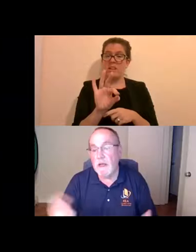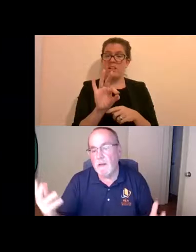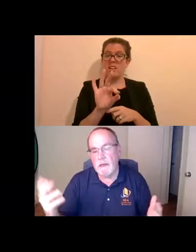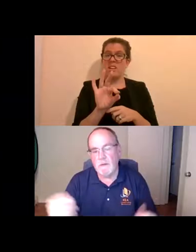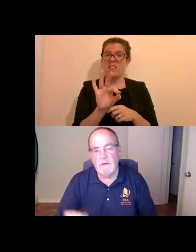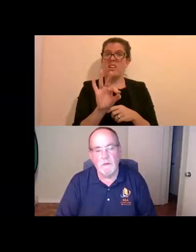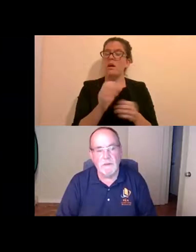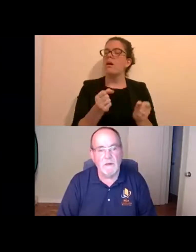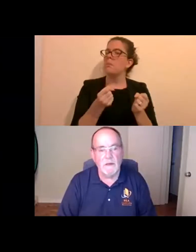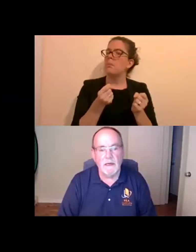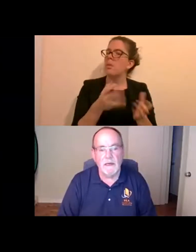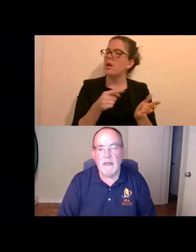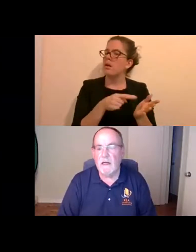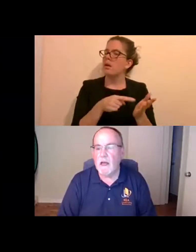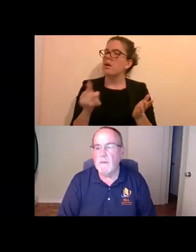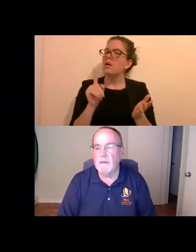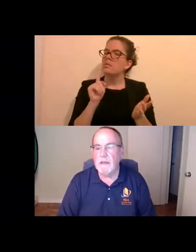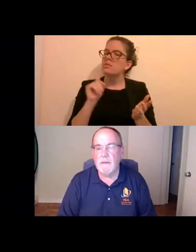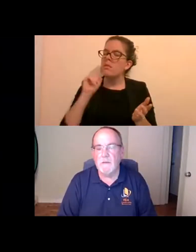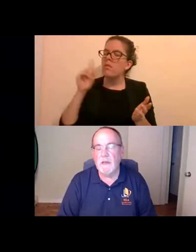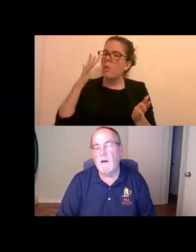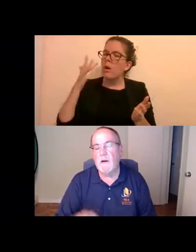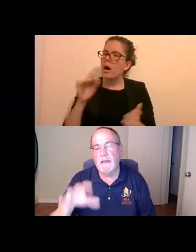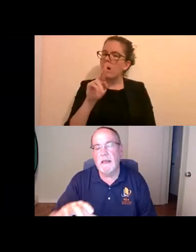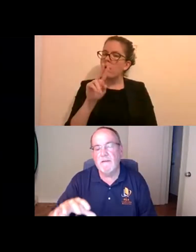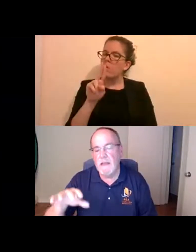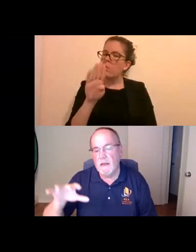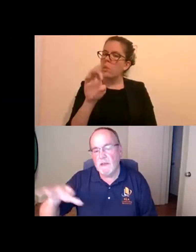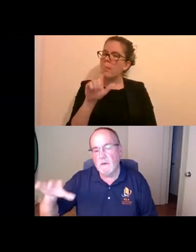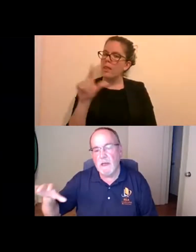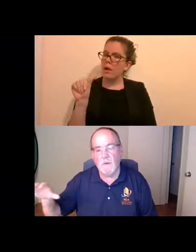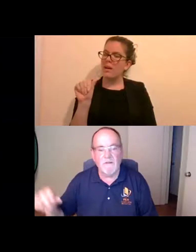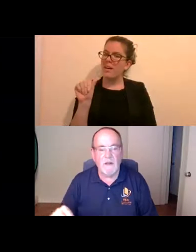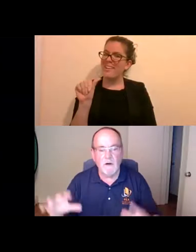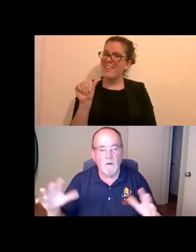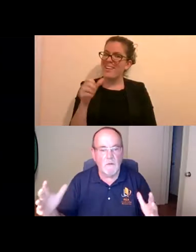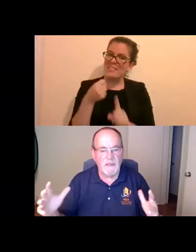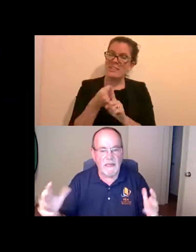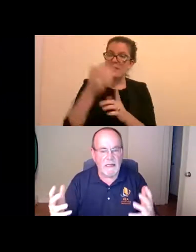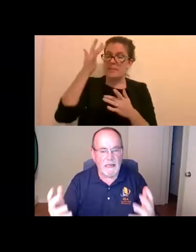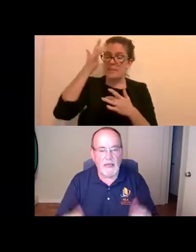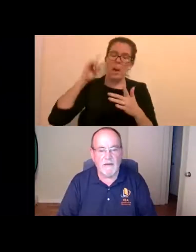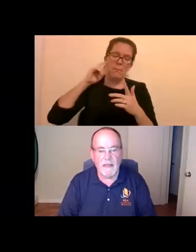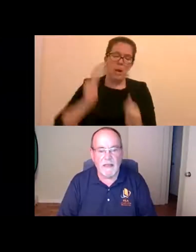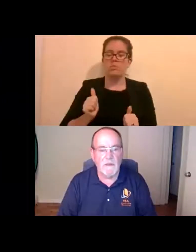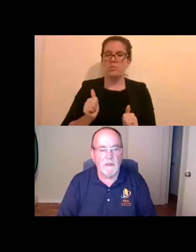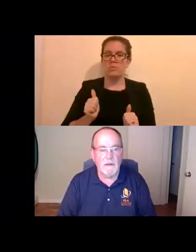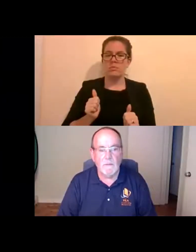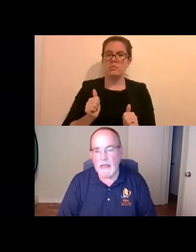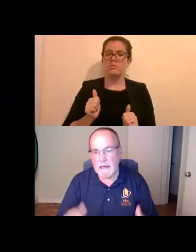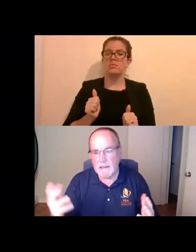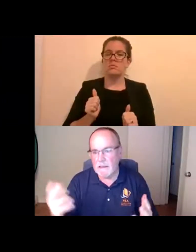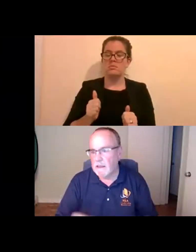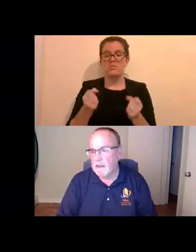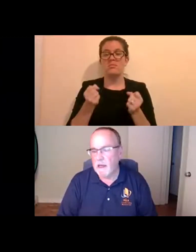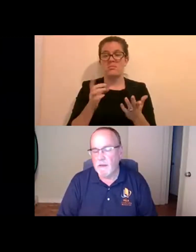The rubella babies was a kind of common name that was not only the deaf, but there were a number of other groups that kind of came out of that with